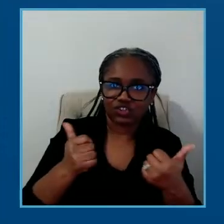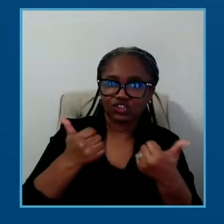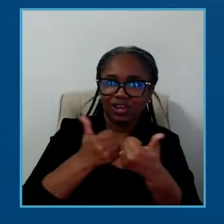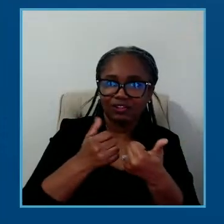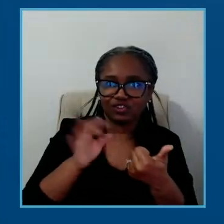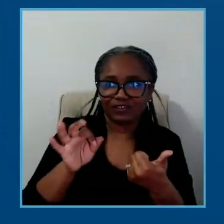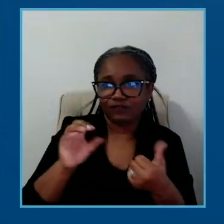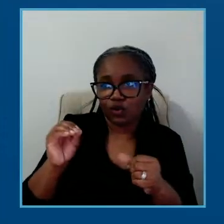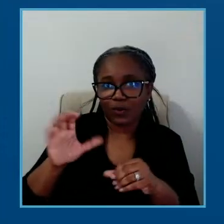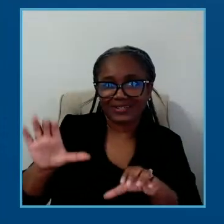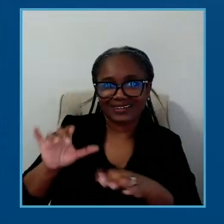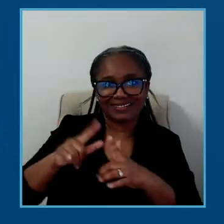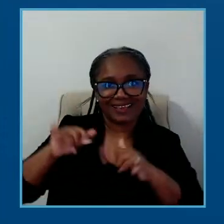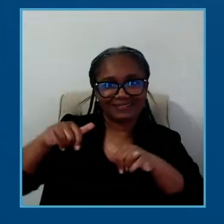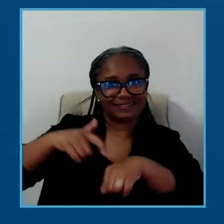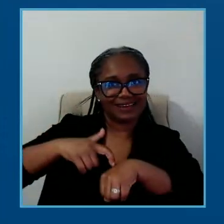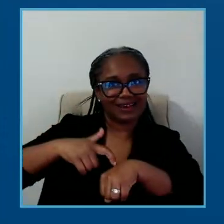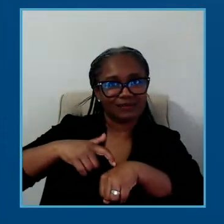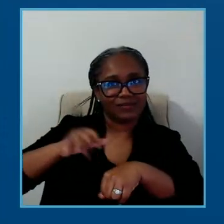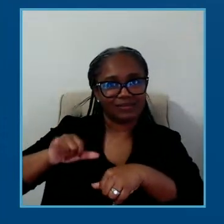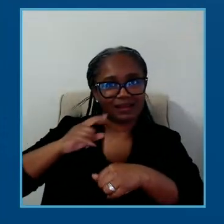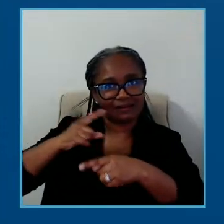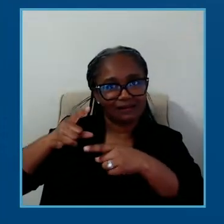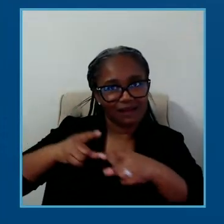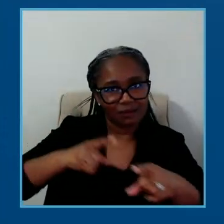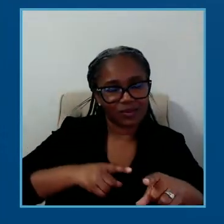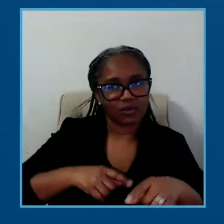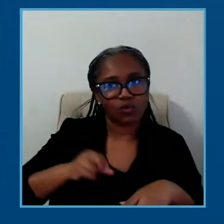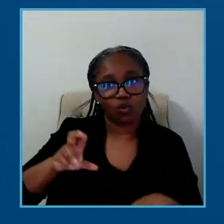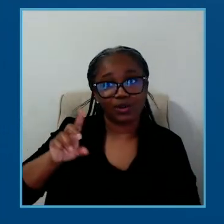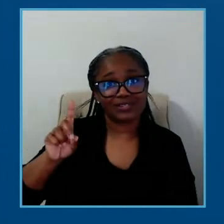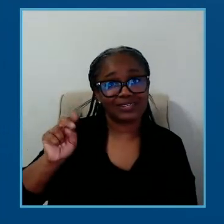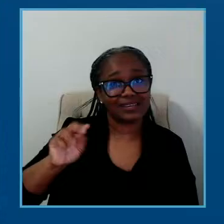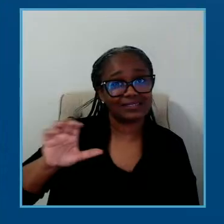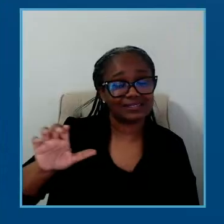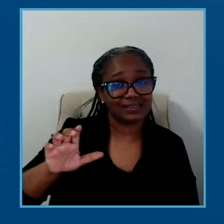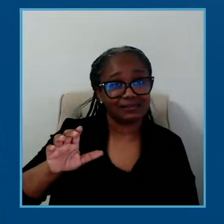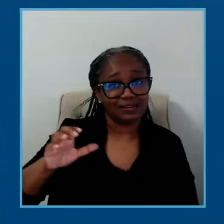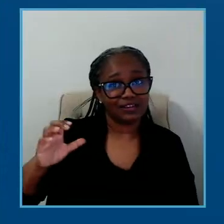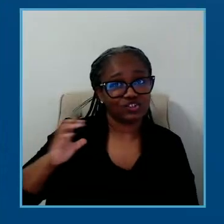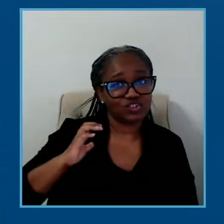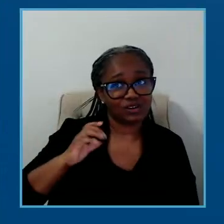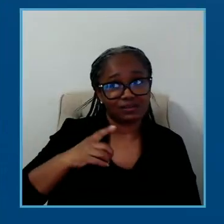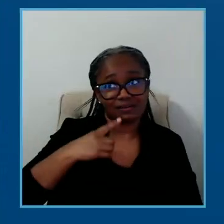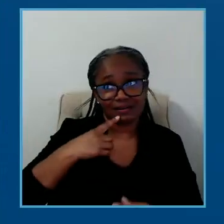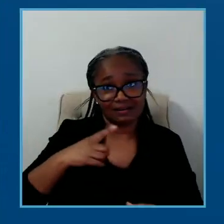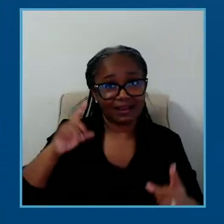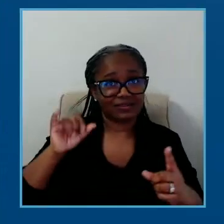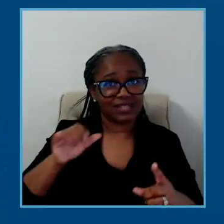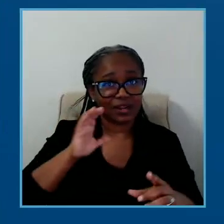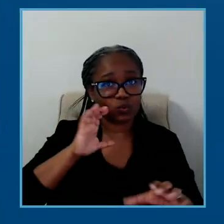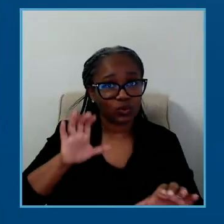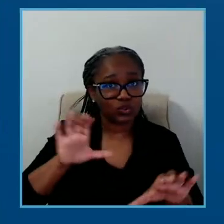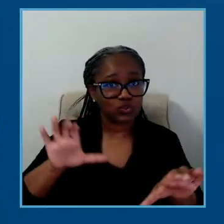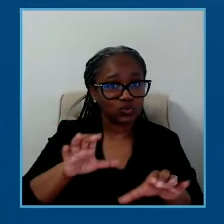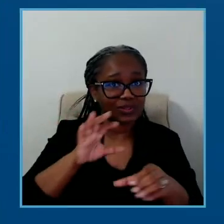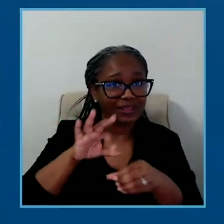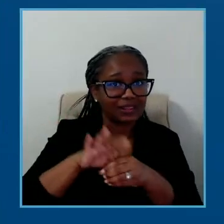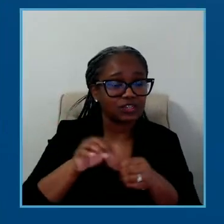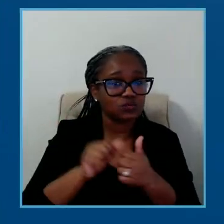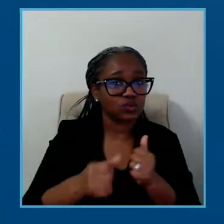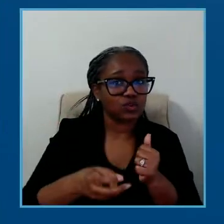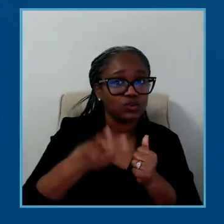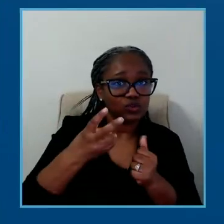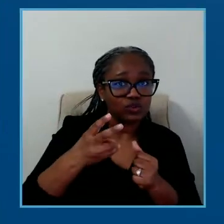adopted, or at the time the DNC chair announced that he was going to conduct the election with 2 vice chair slots